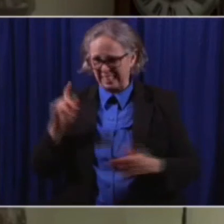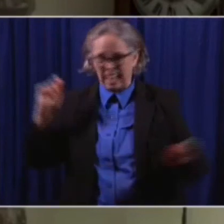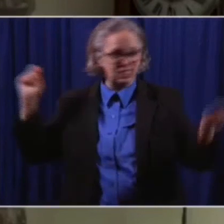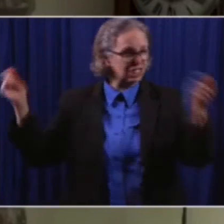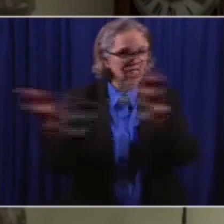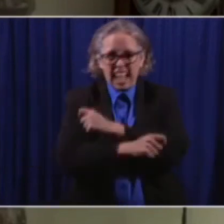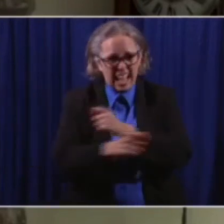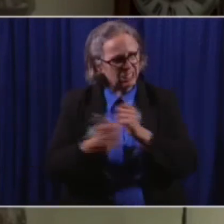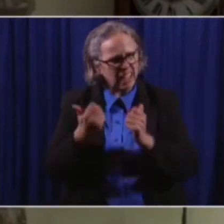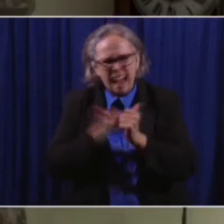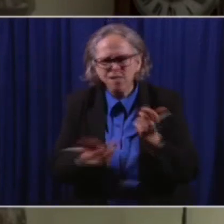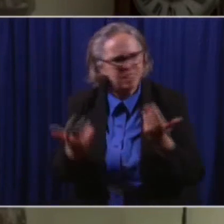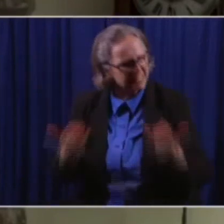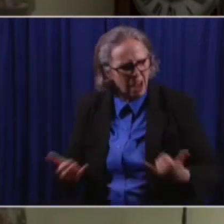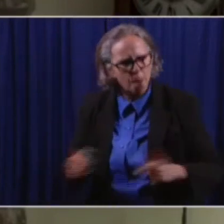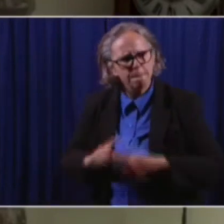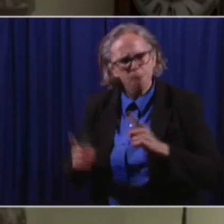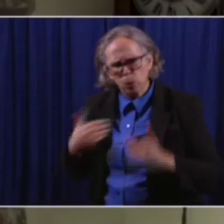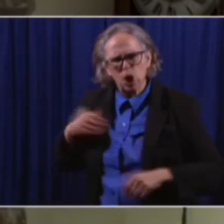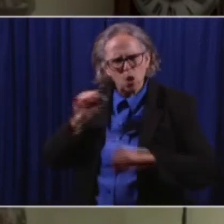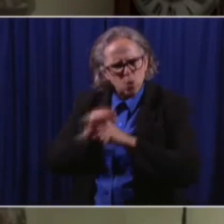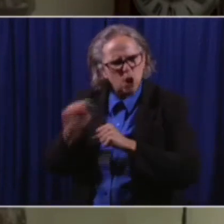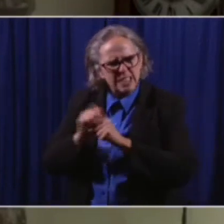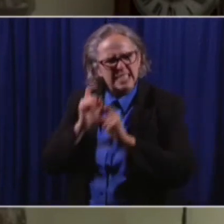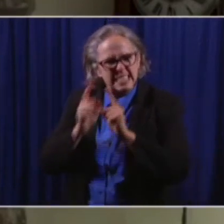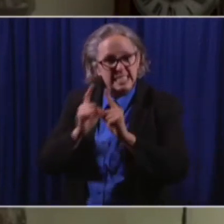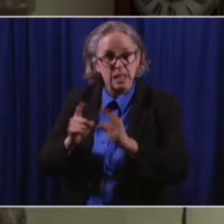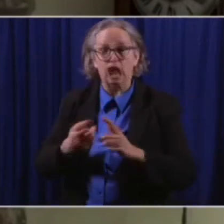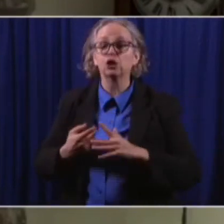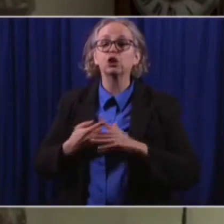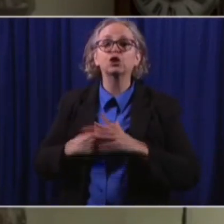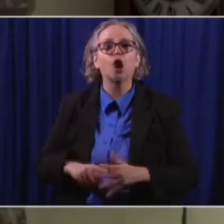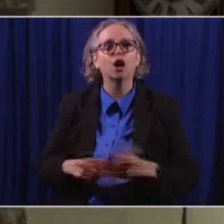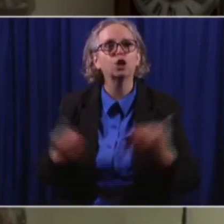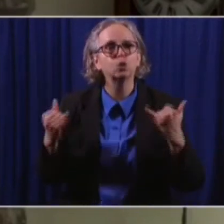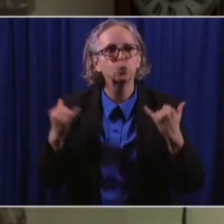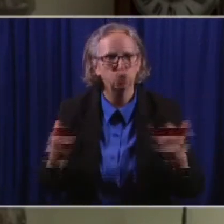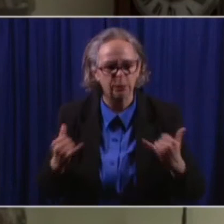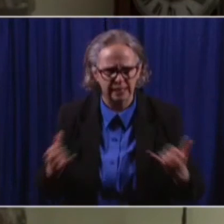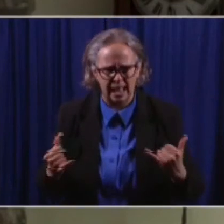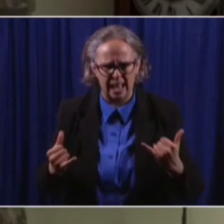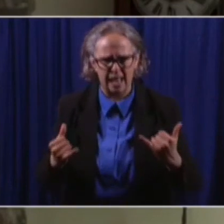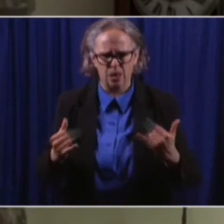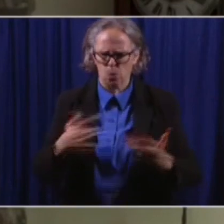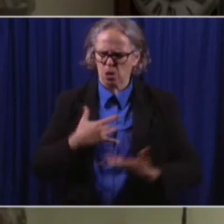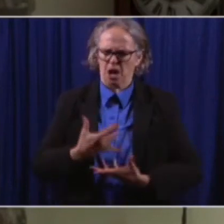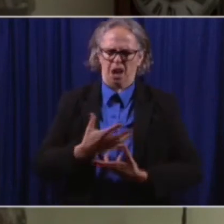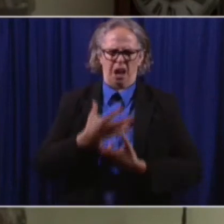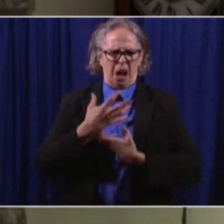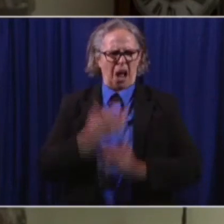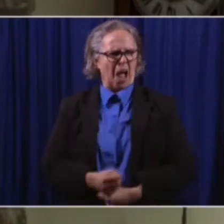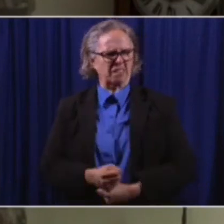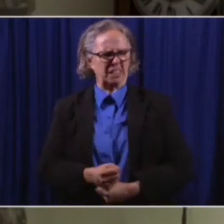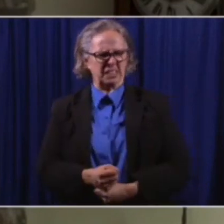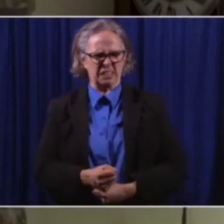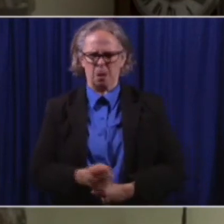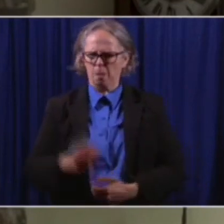today. And I'm confident that these new programs will help to make Ohio a healthier, more vibrant state.